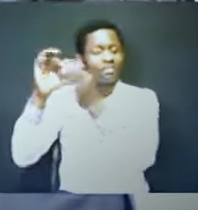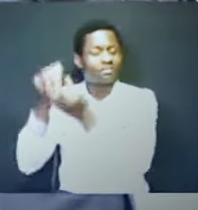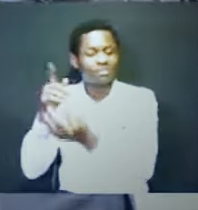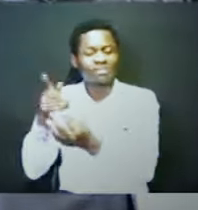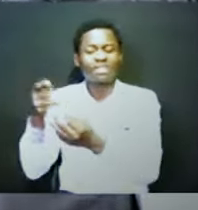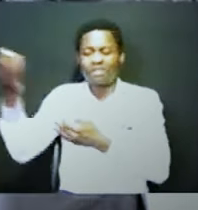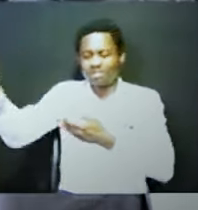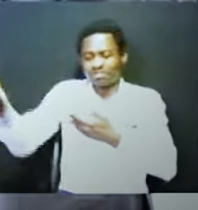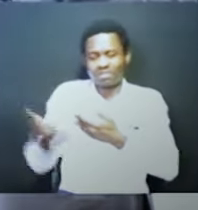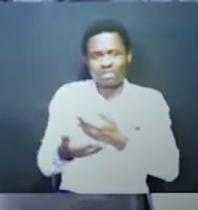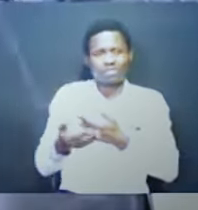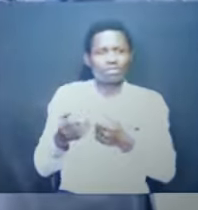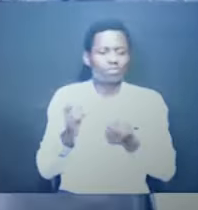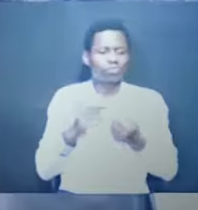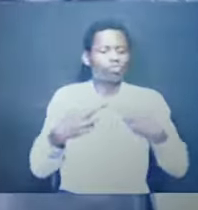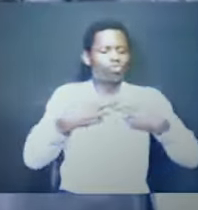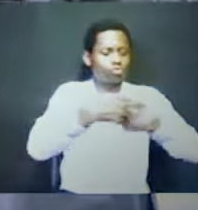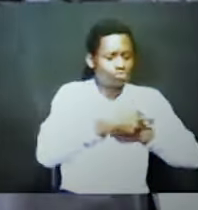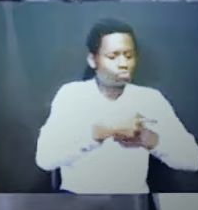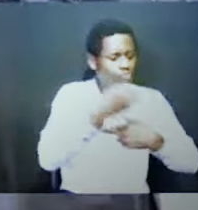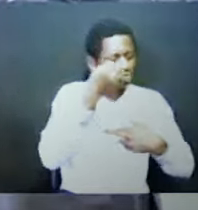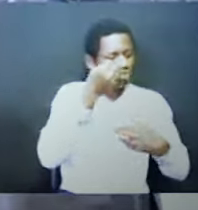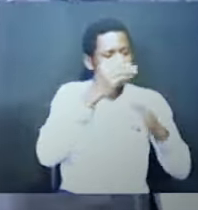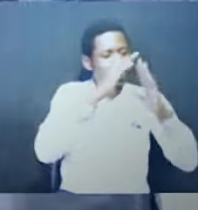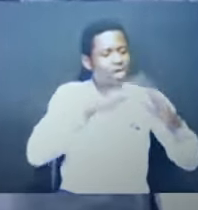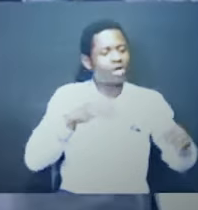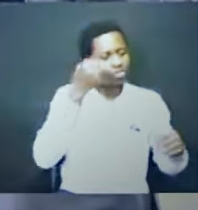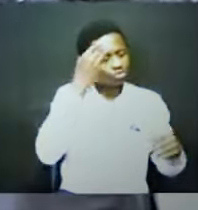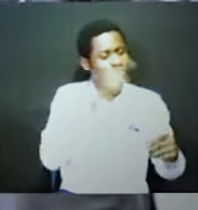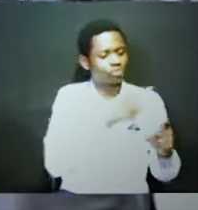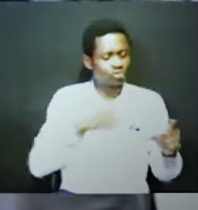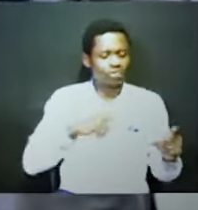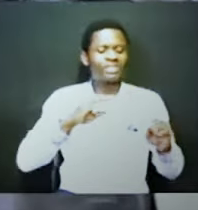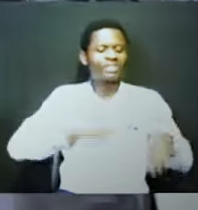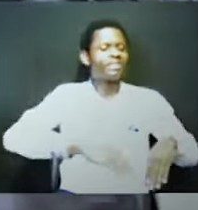the house of the Lord and give them wine to drink.